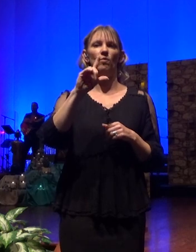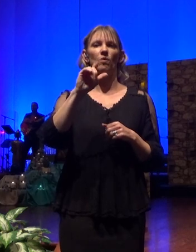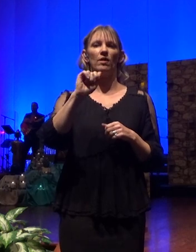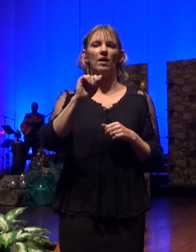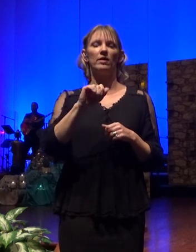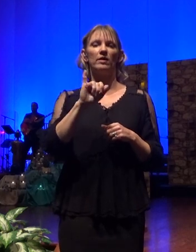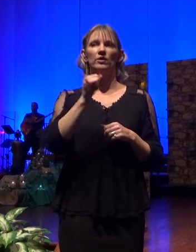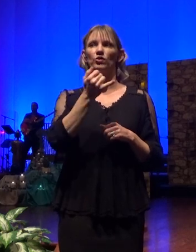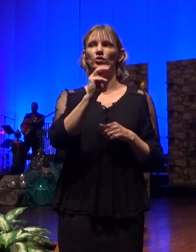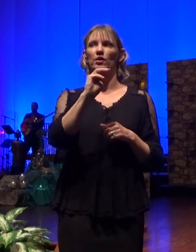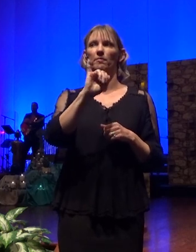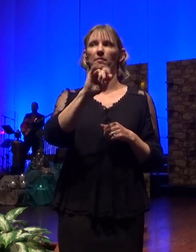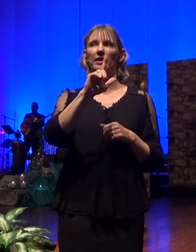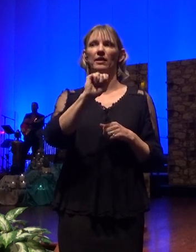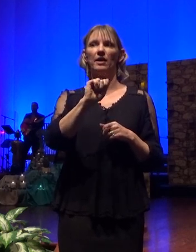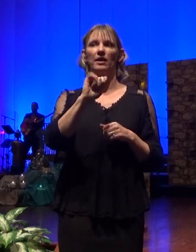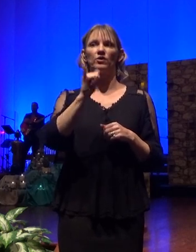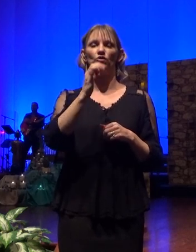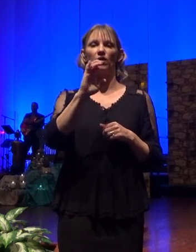Jamila Jackson.